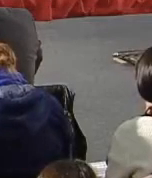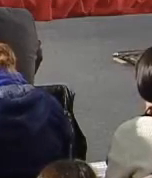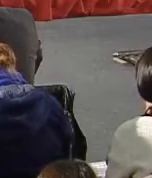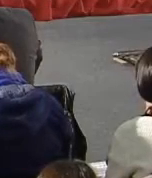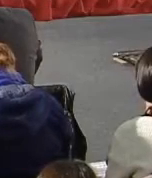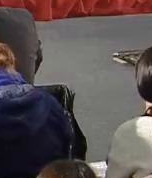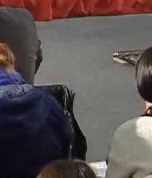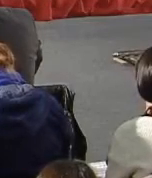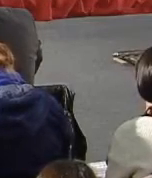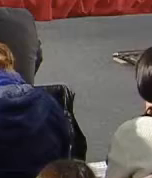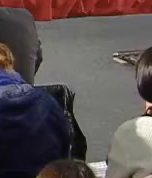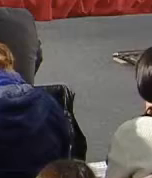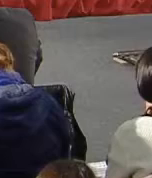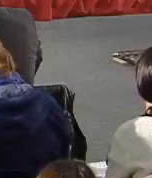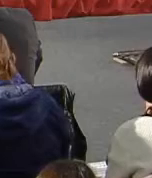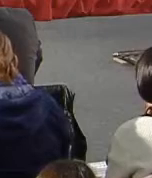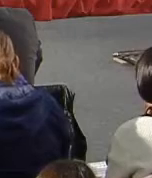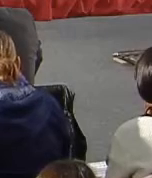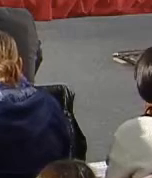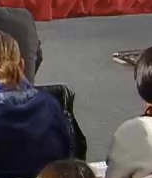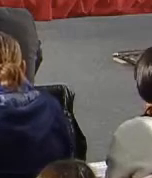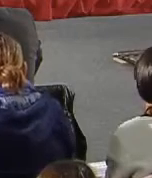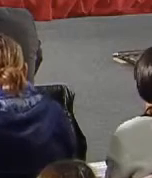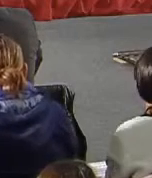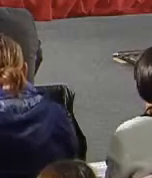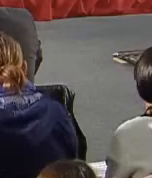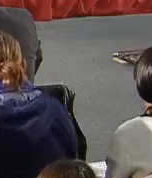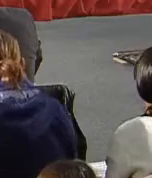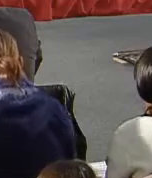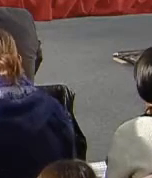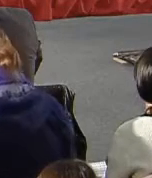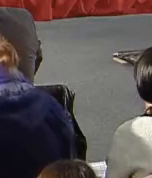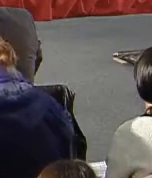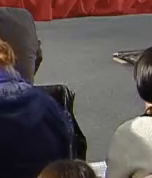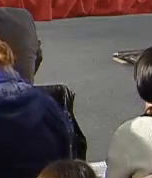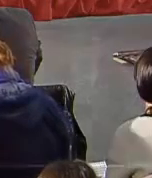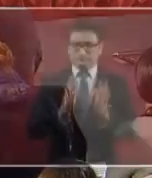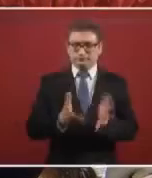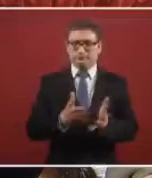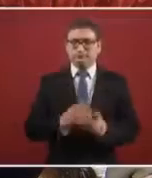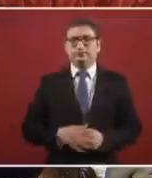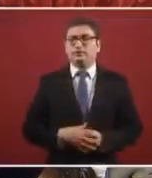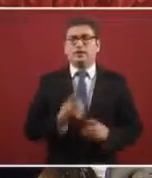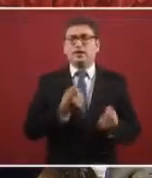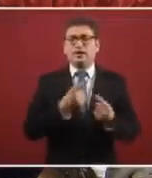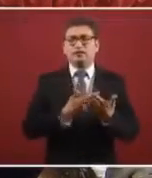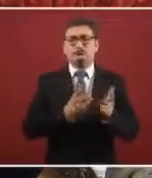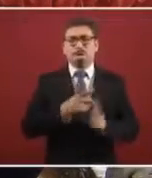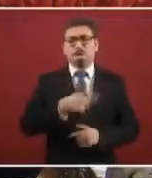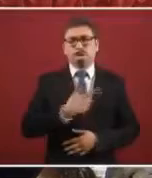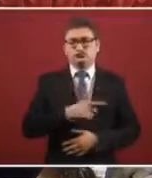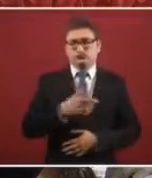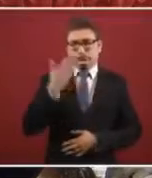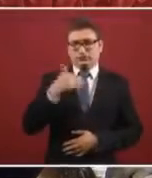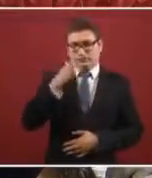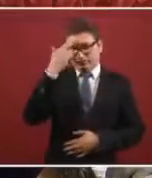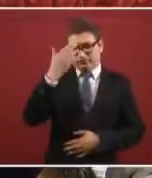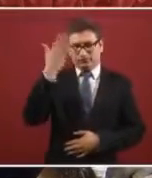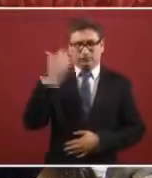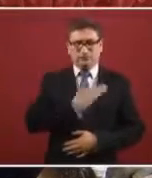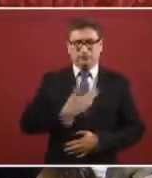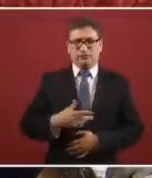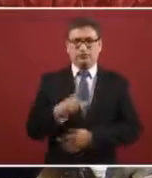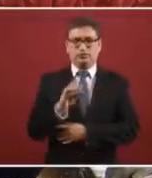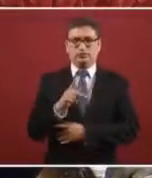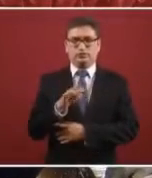un avance. was an Siempre advancement. hay oposición. Always there's opposition. Hablando del presidente López Mateos, Speaking of